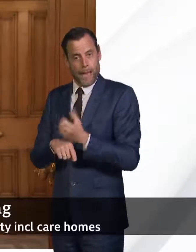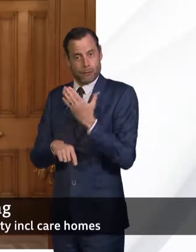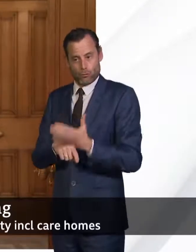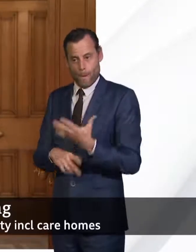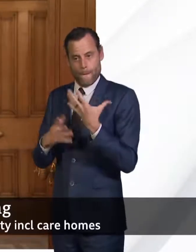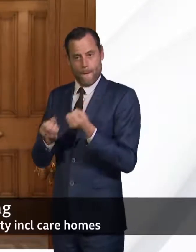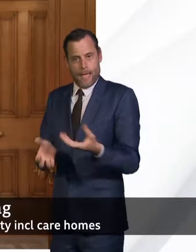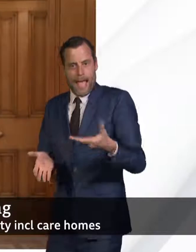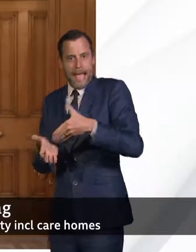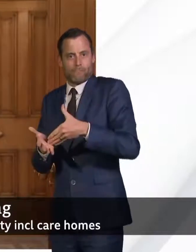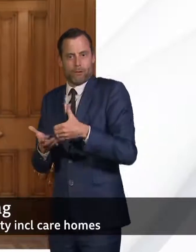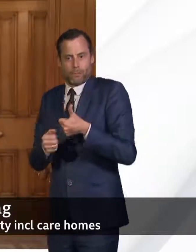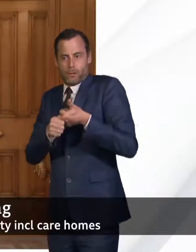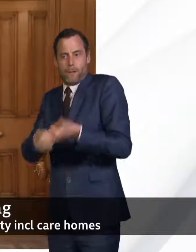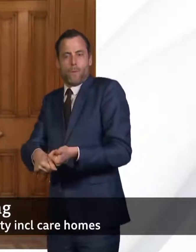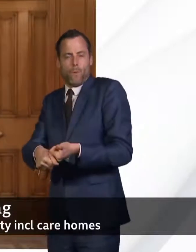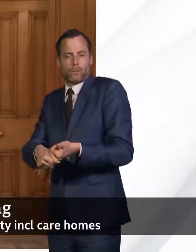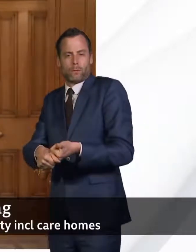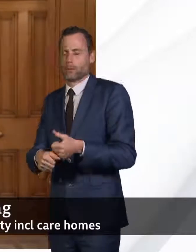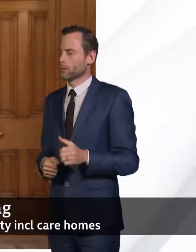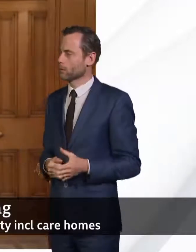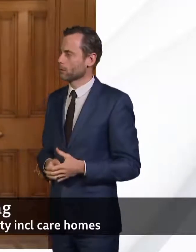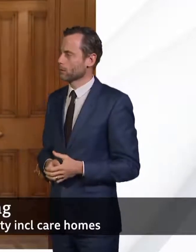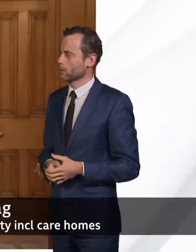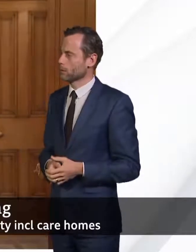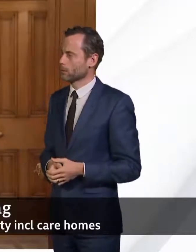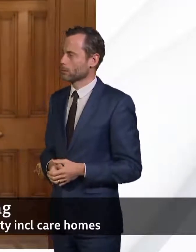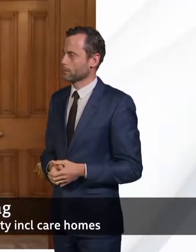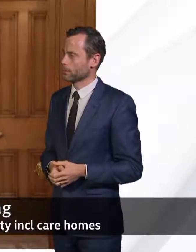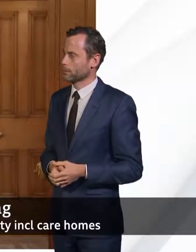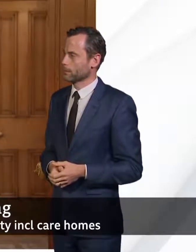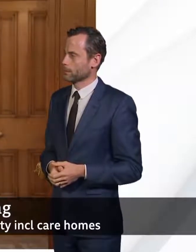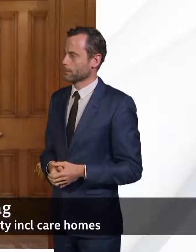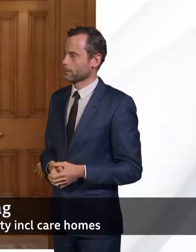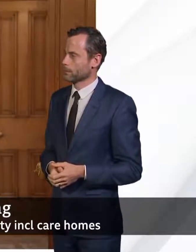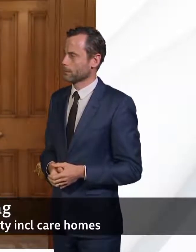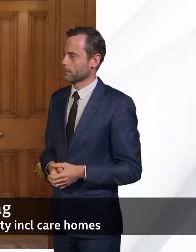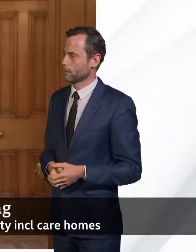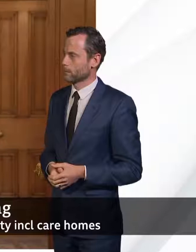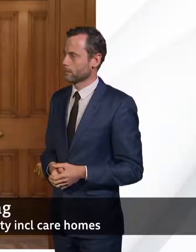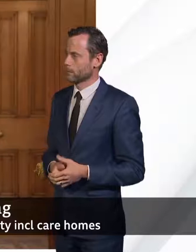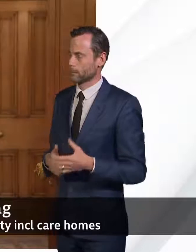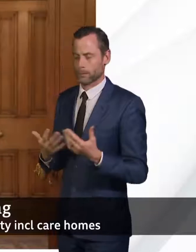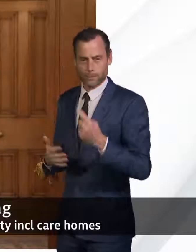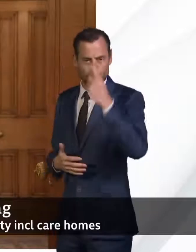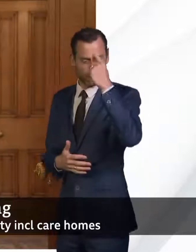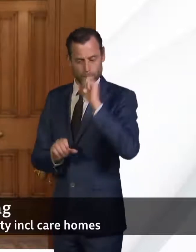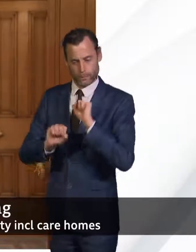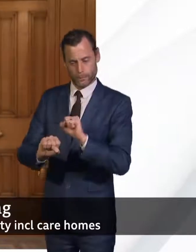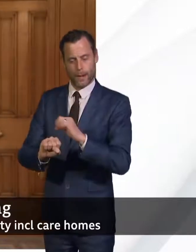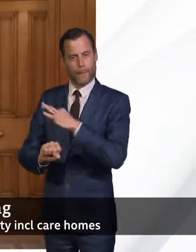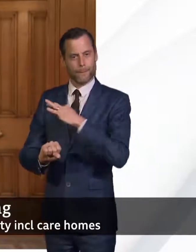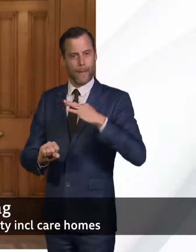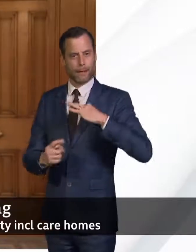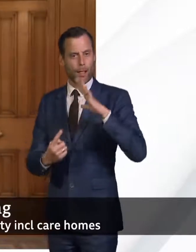support. It is, of course, very, very hard, though, when that clashes with the medical needs, which have to